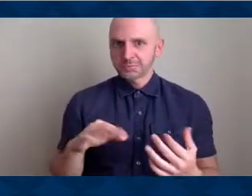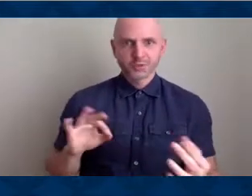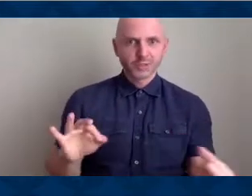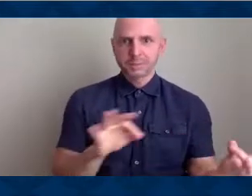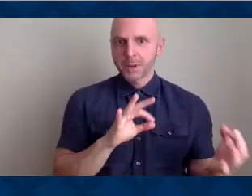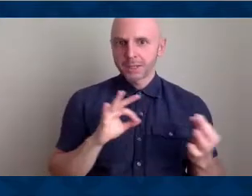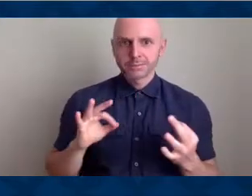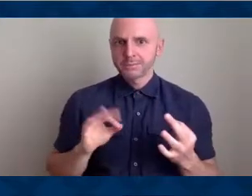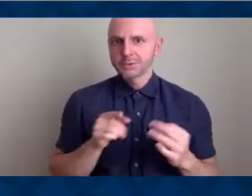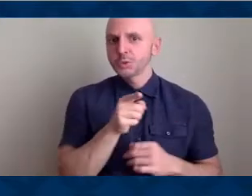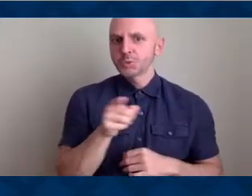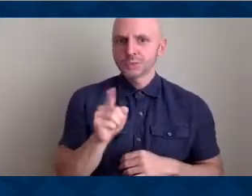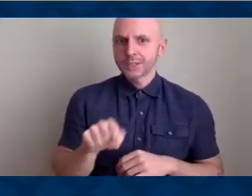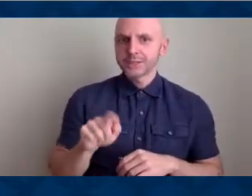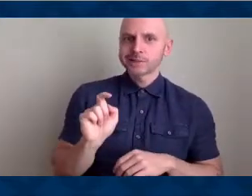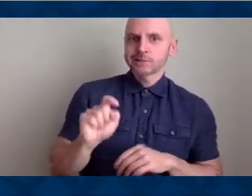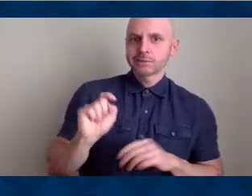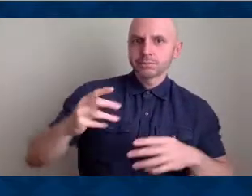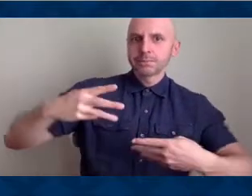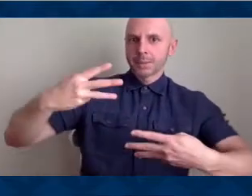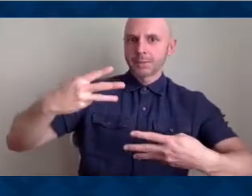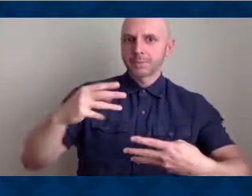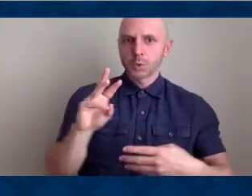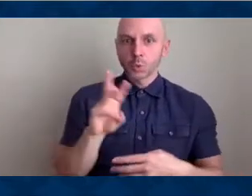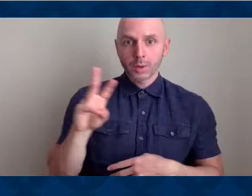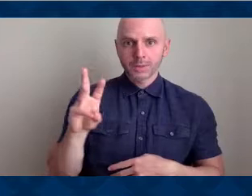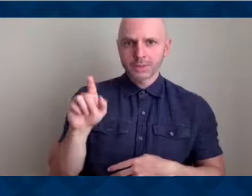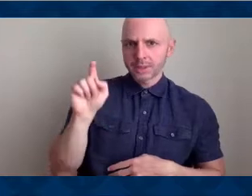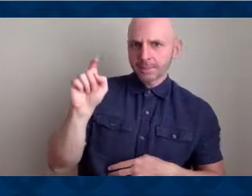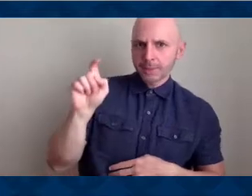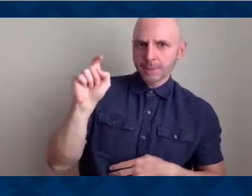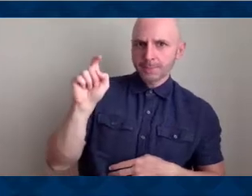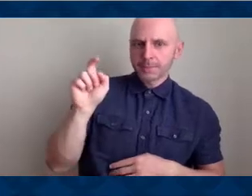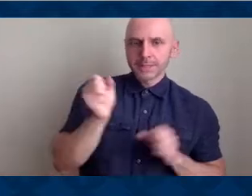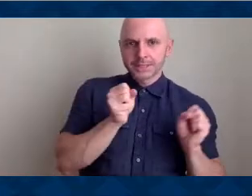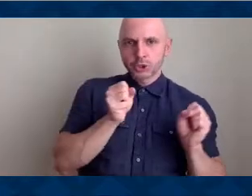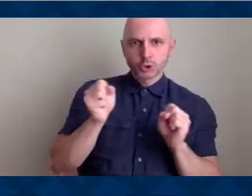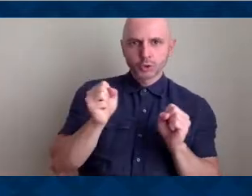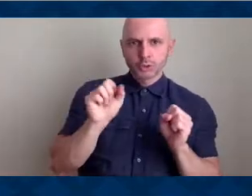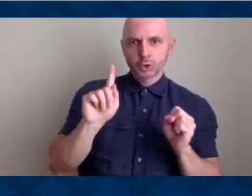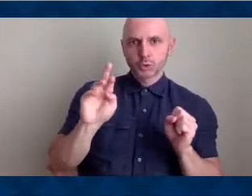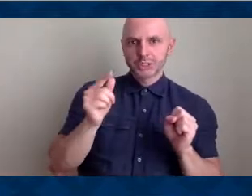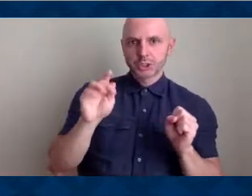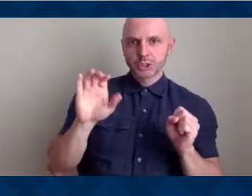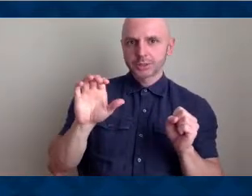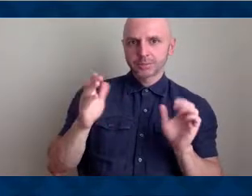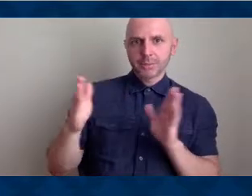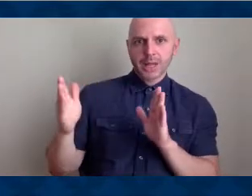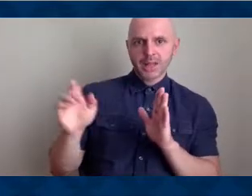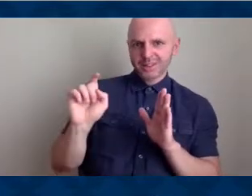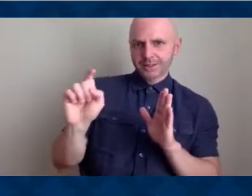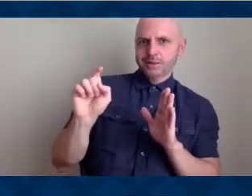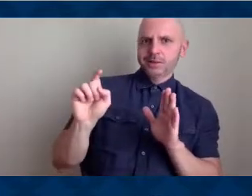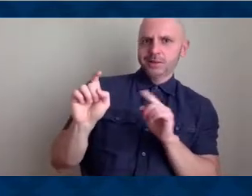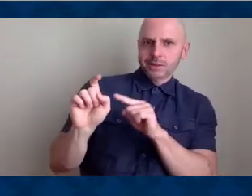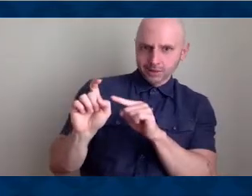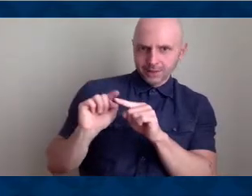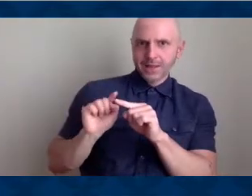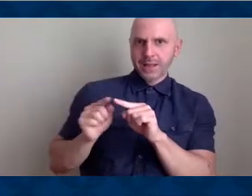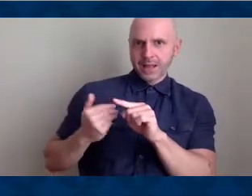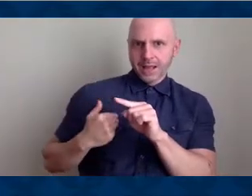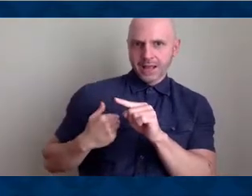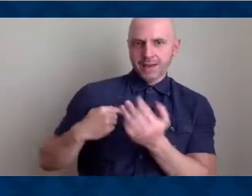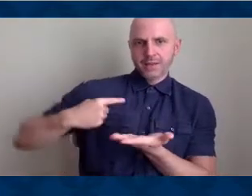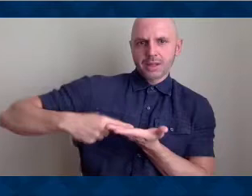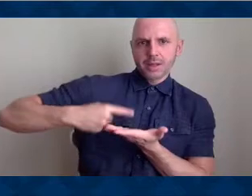there's a page dedicated to strategic planning. There's a discussion paper that is meant